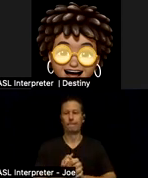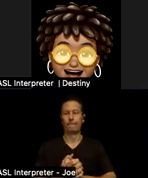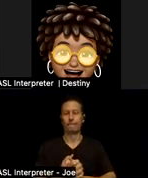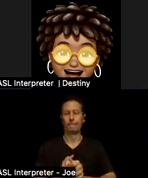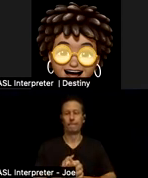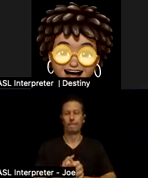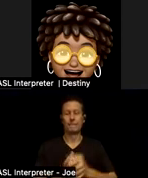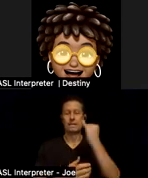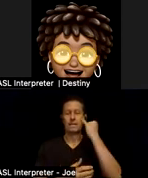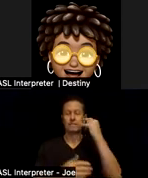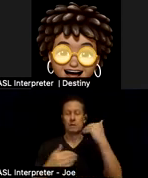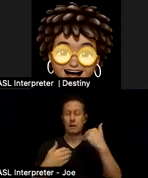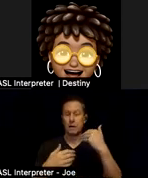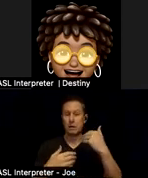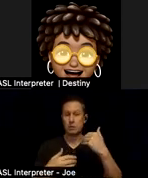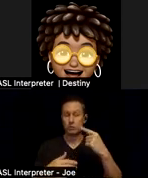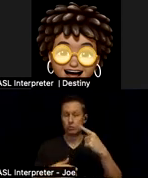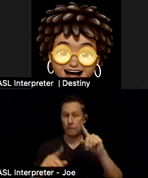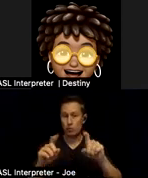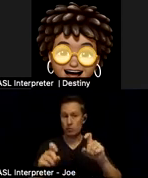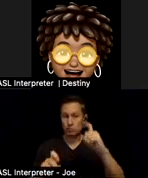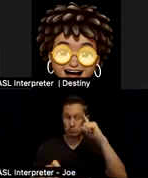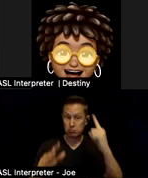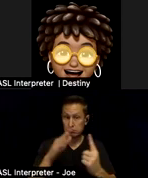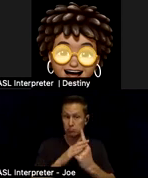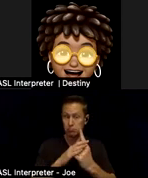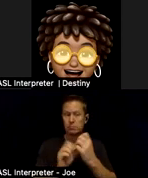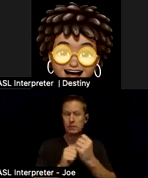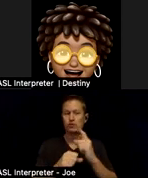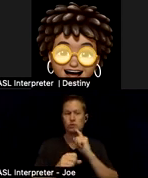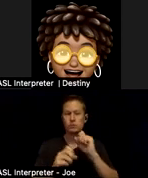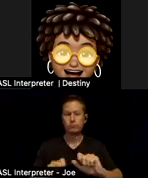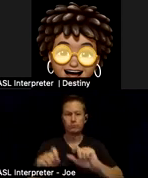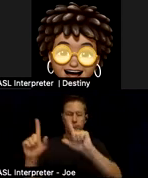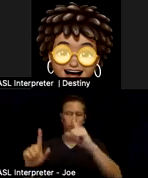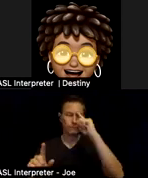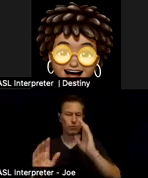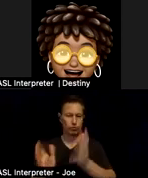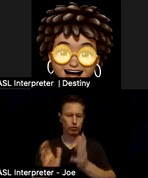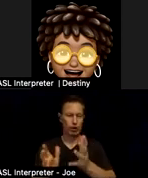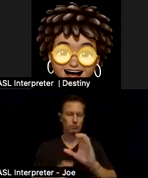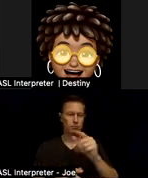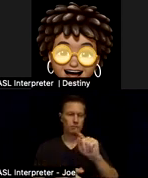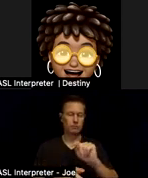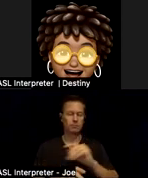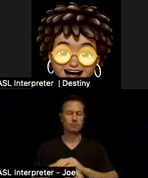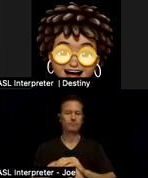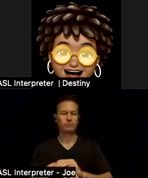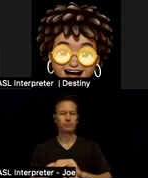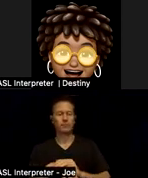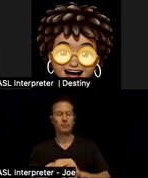And if you have any questions that come up, be sure to put them in chat. And I guarantee you somehow, some